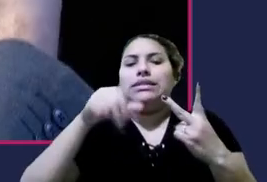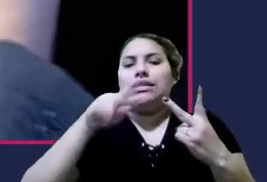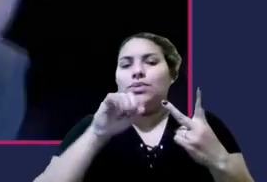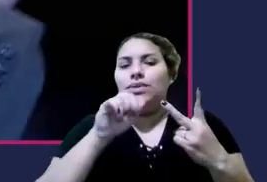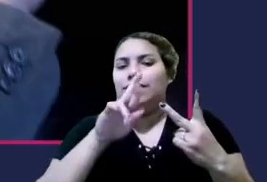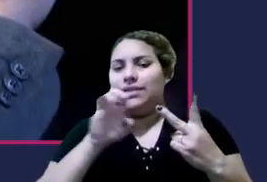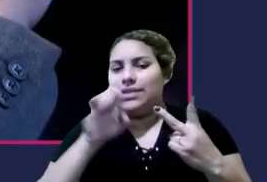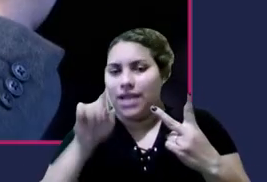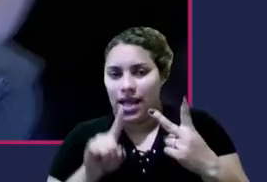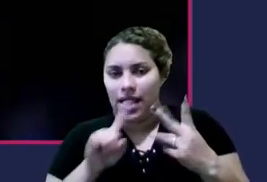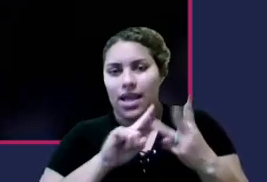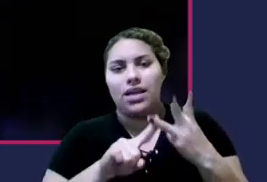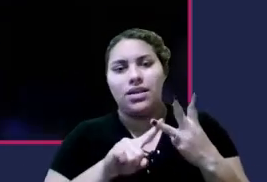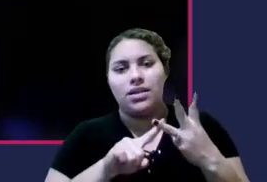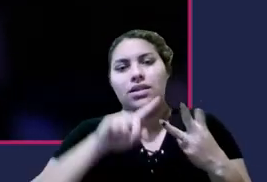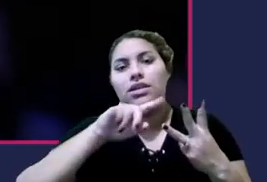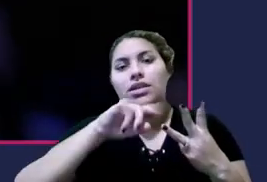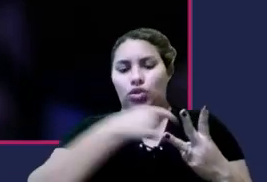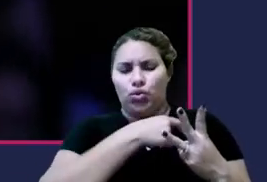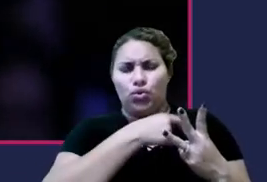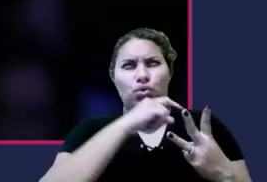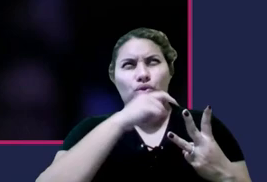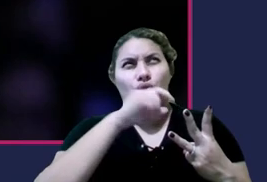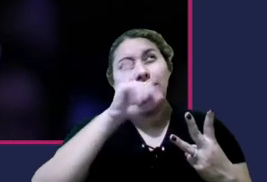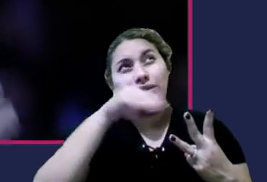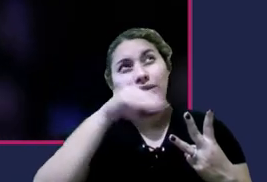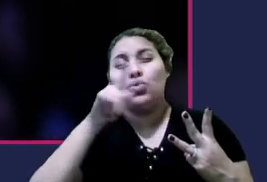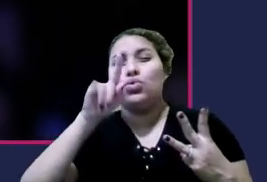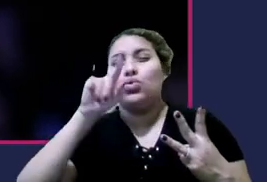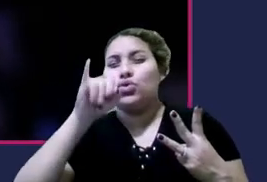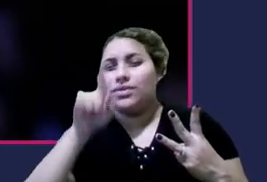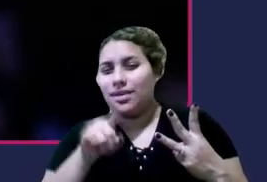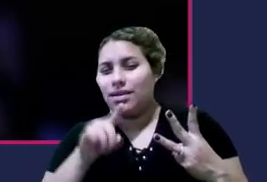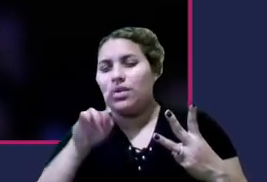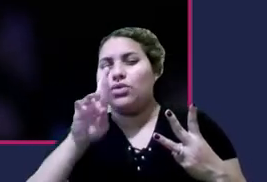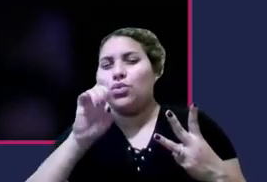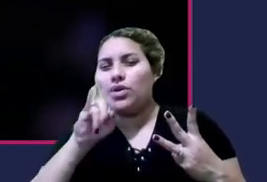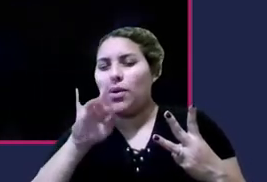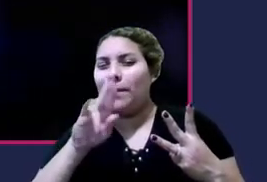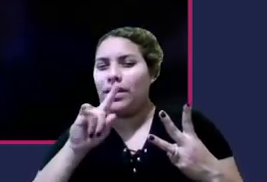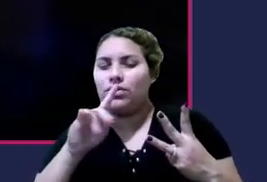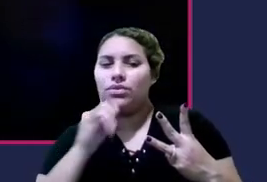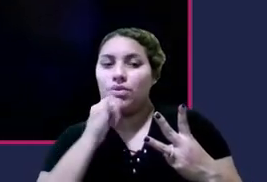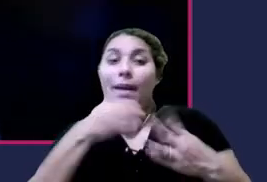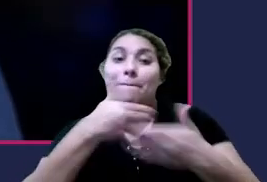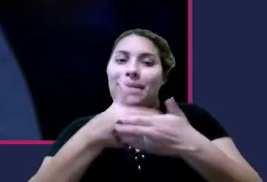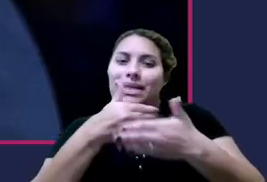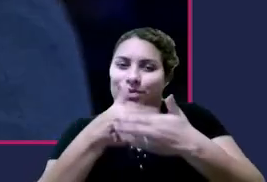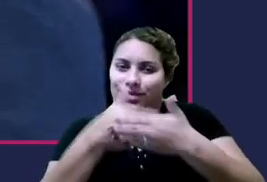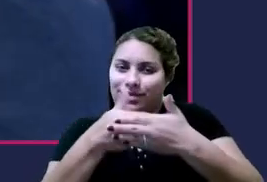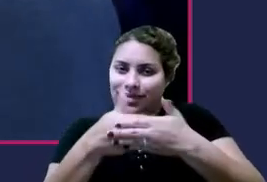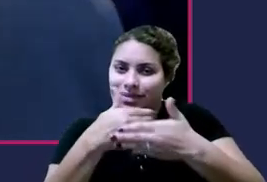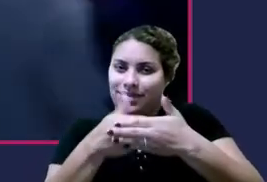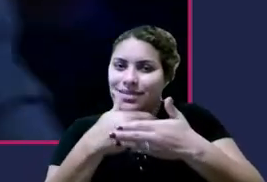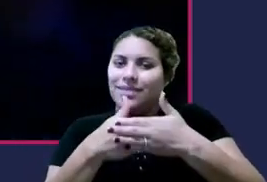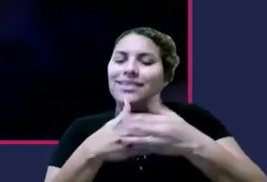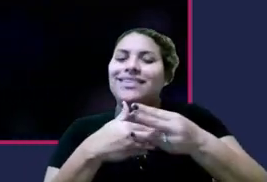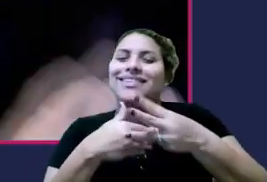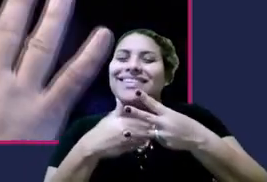north. We have Minas, you have Santo André, São José do Rio Preto, there, Ribeirão Preto, and one